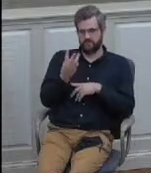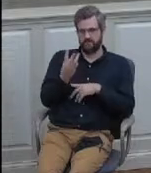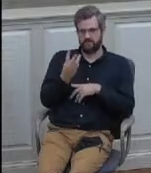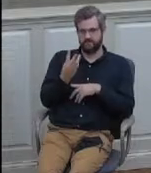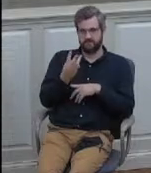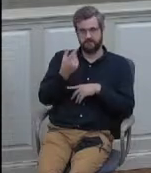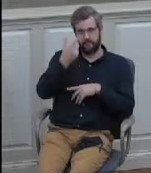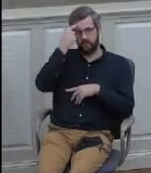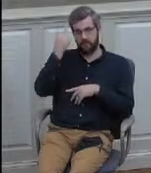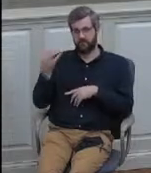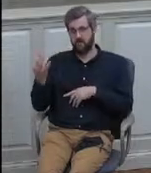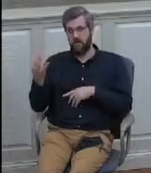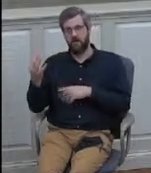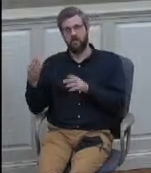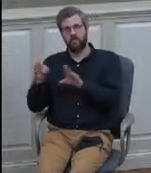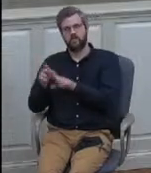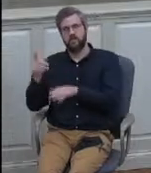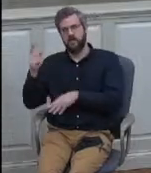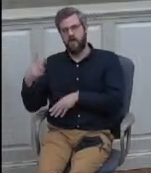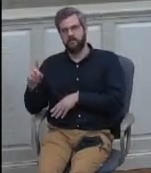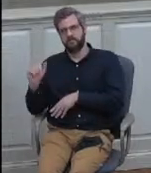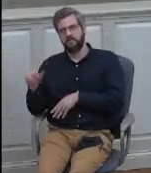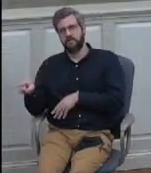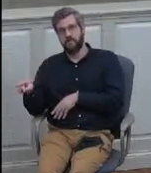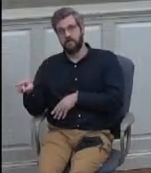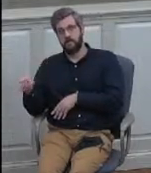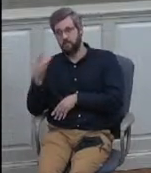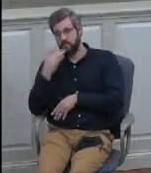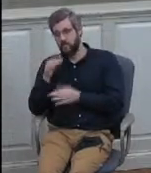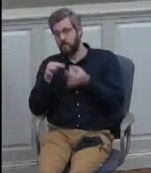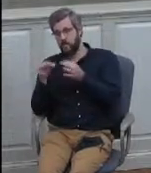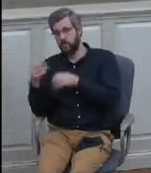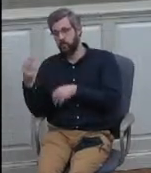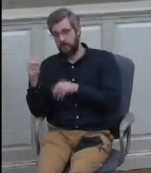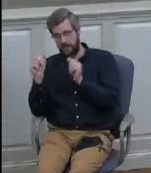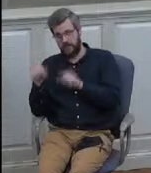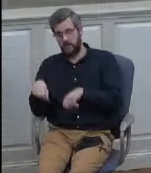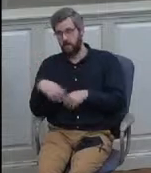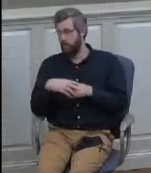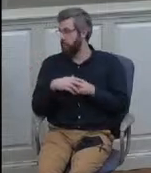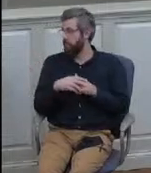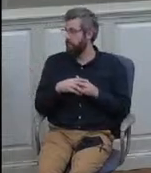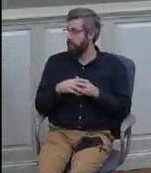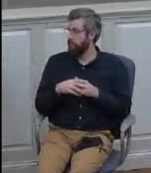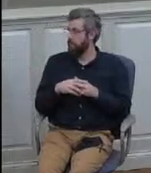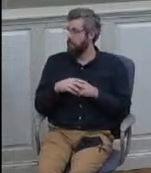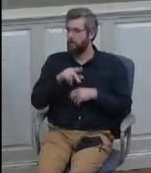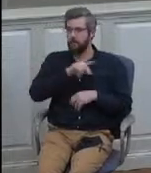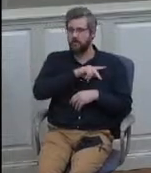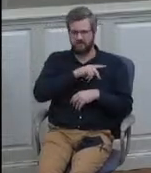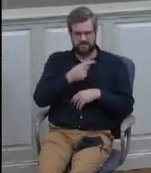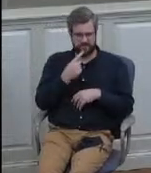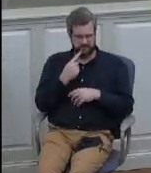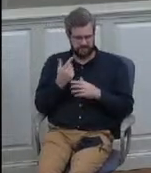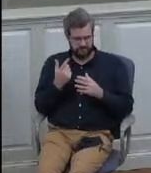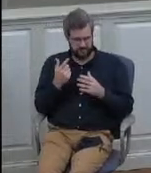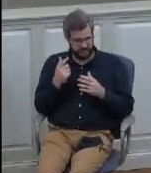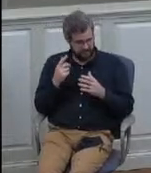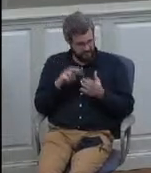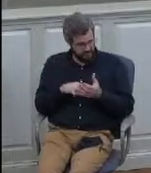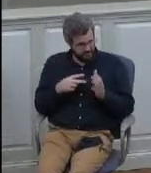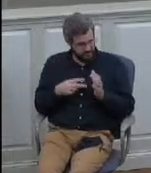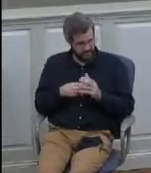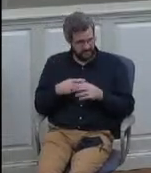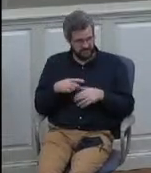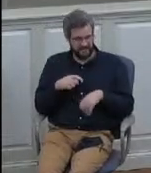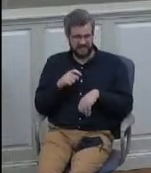Because City Hall was closed a half day that Friday. So if y'all want to have that on Thursday, we'd be happy to do that, too. Didn't you say that kind of pressed you